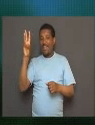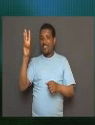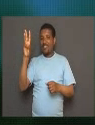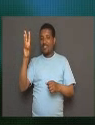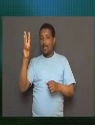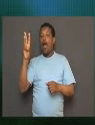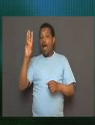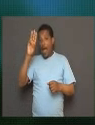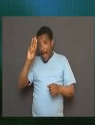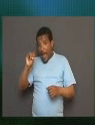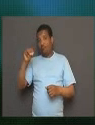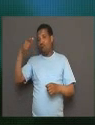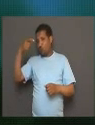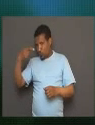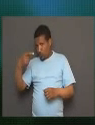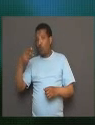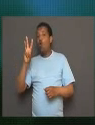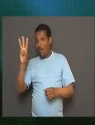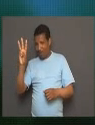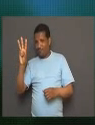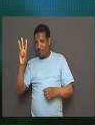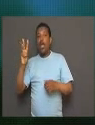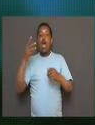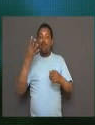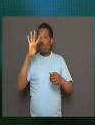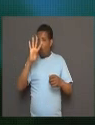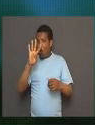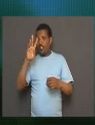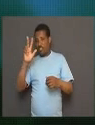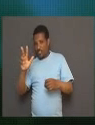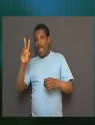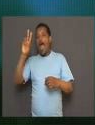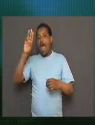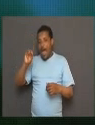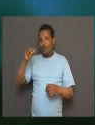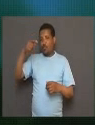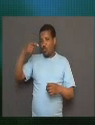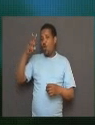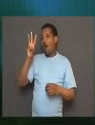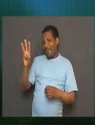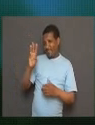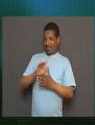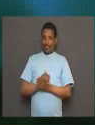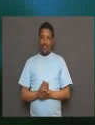73.6 megawatt and 43 megawatt respectively.